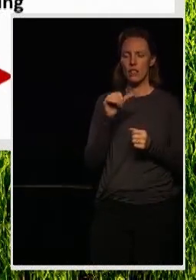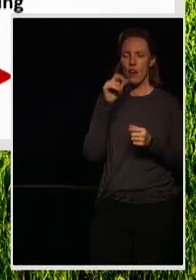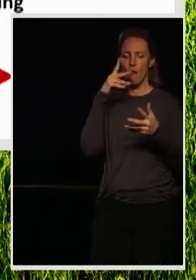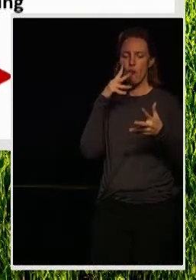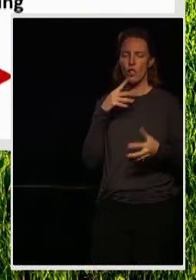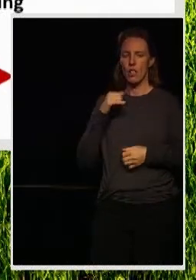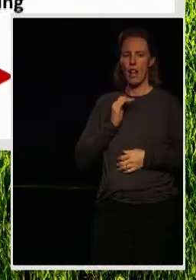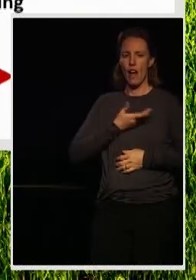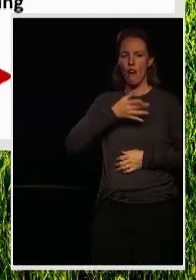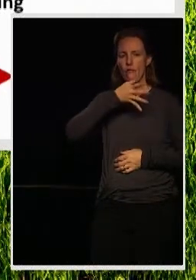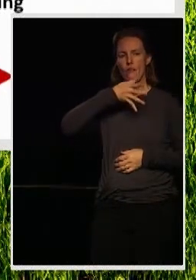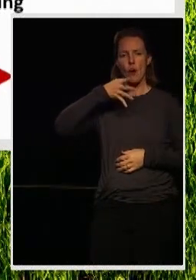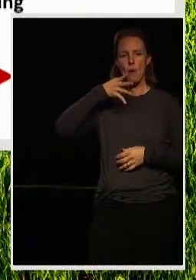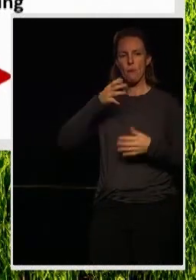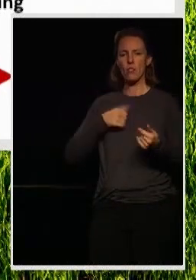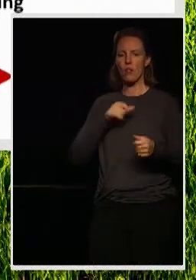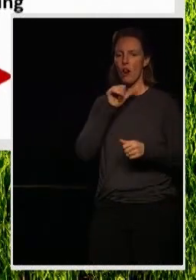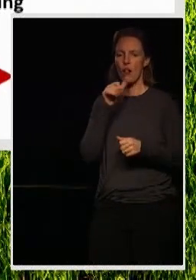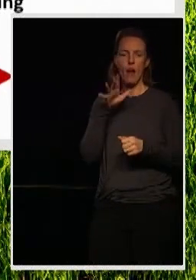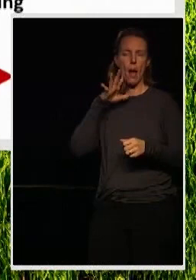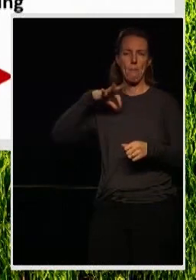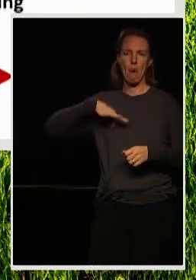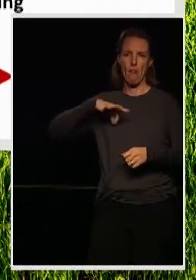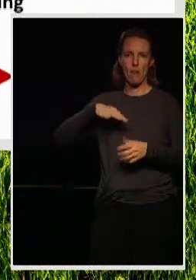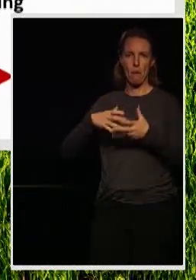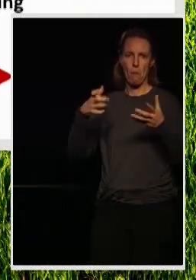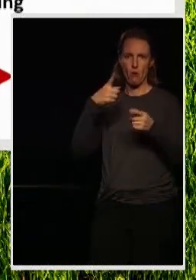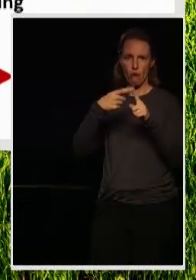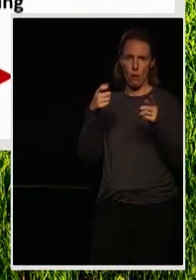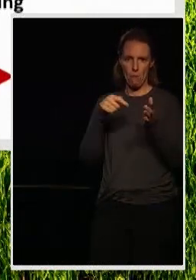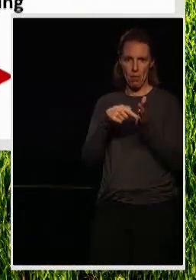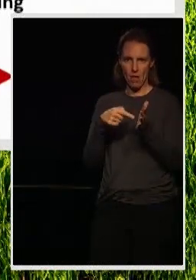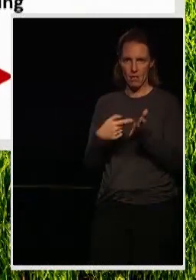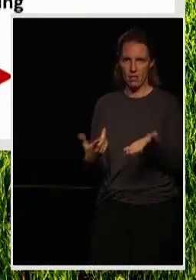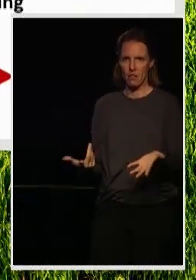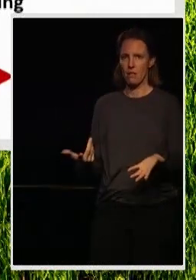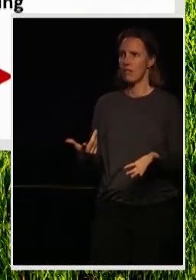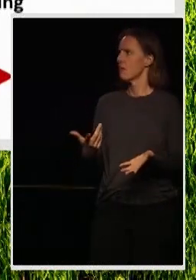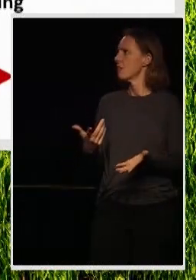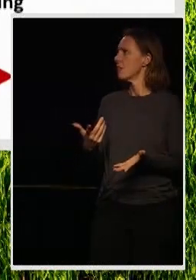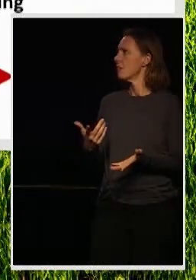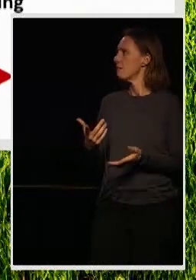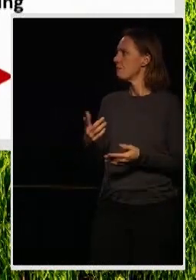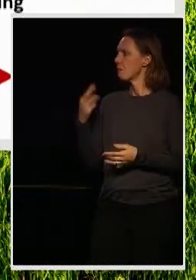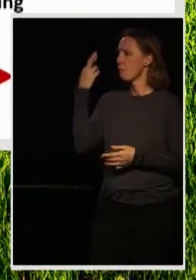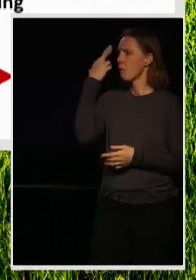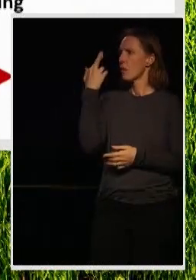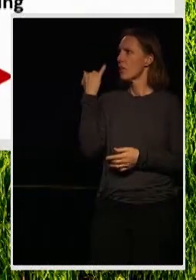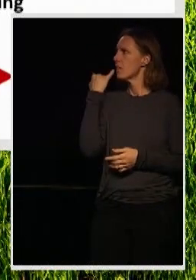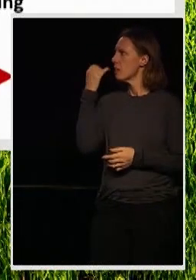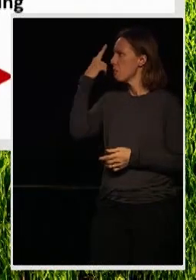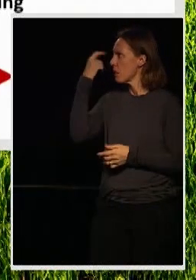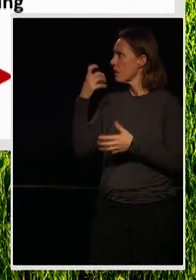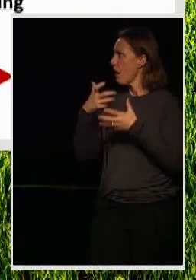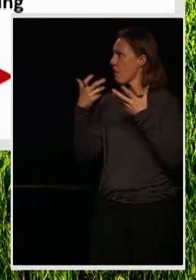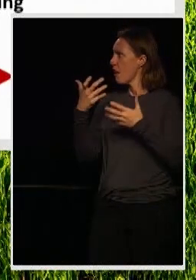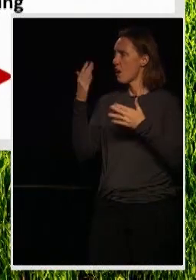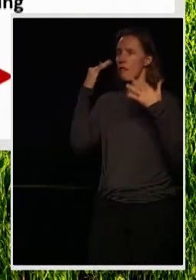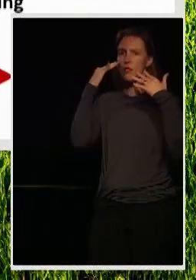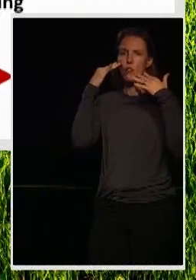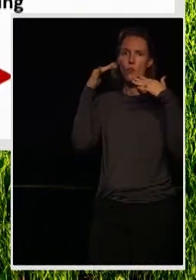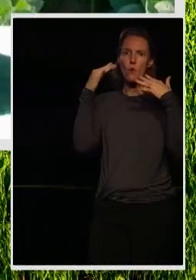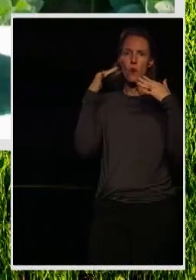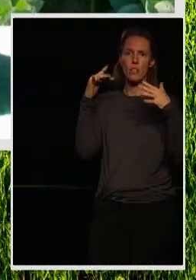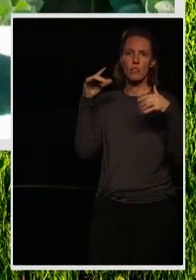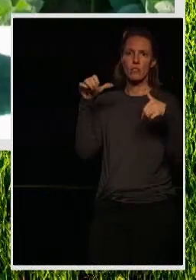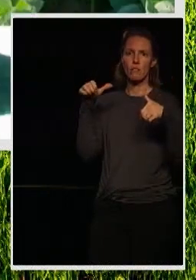our farmers, until today, they are not benefiting much from hyperspectral imaging. The reason is because a lot of the noise